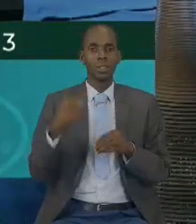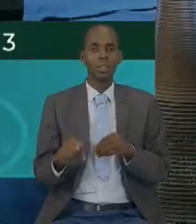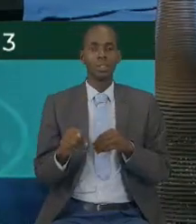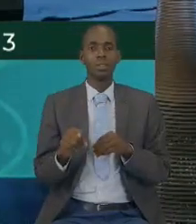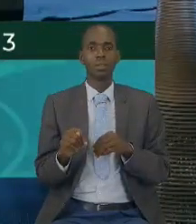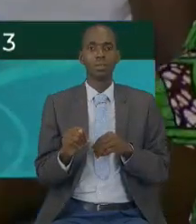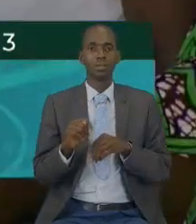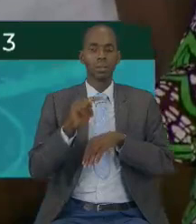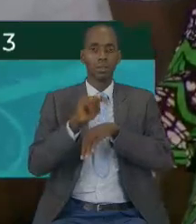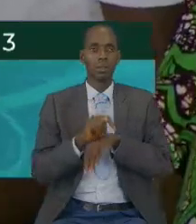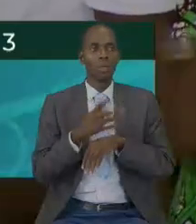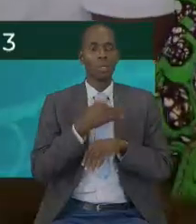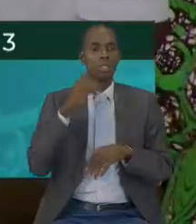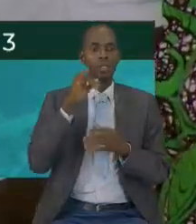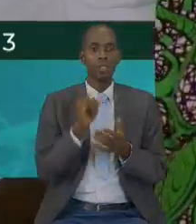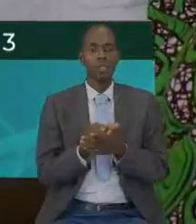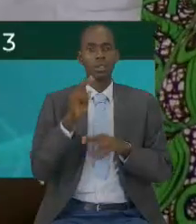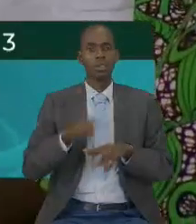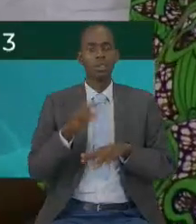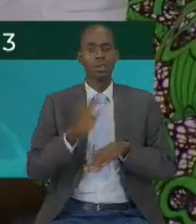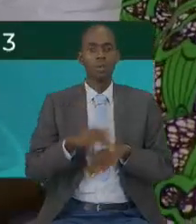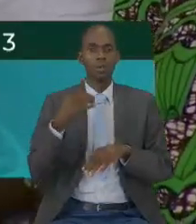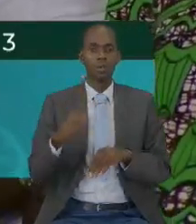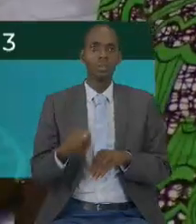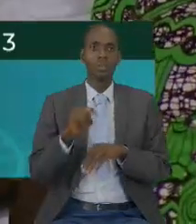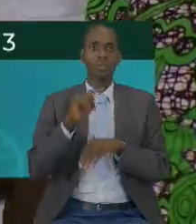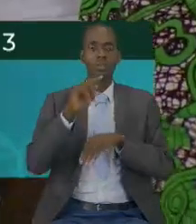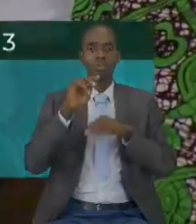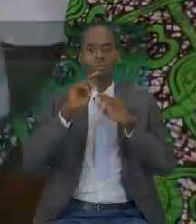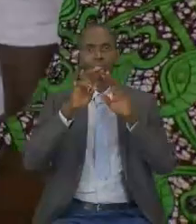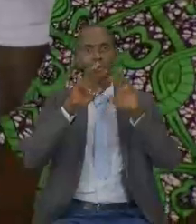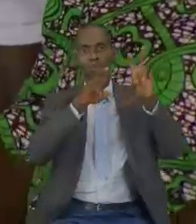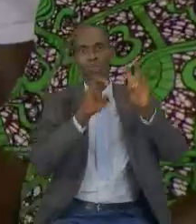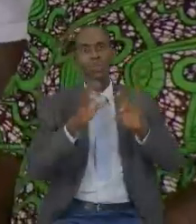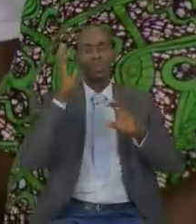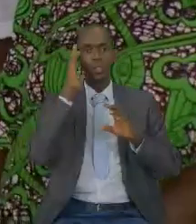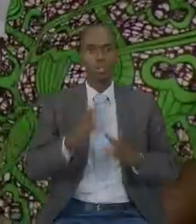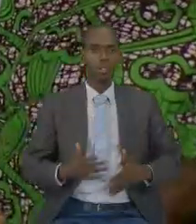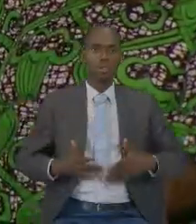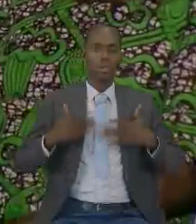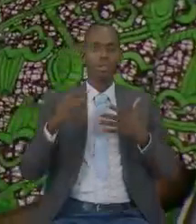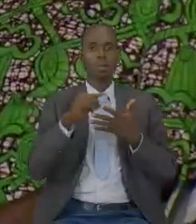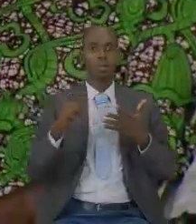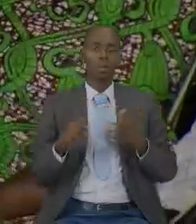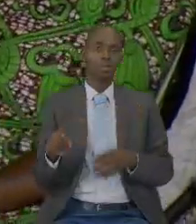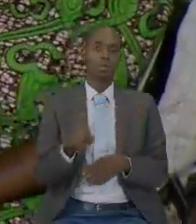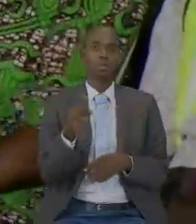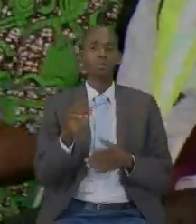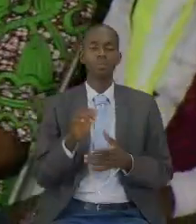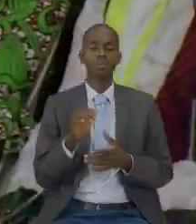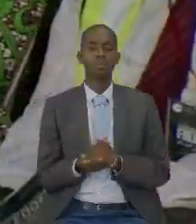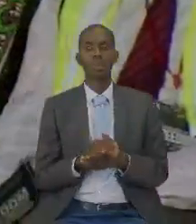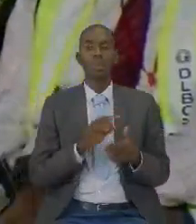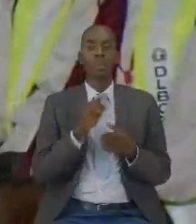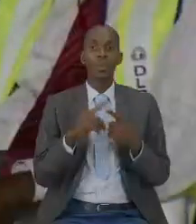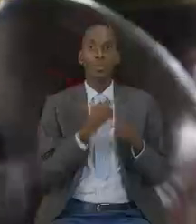he that sitteth on the throne shall dwell among them. When the Lord touches